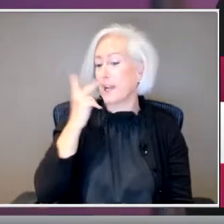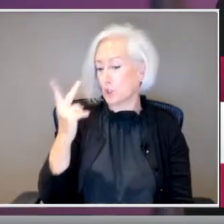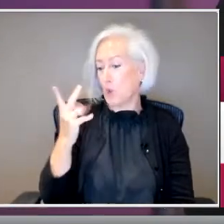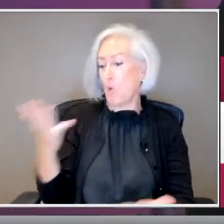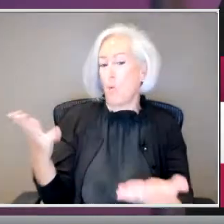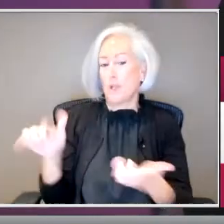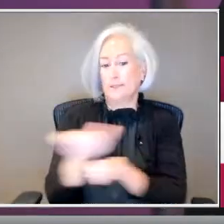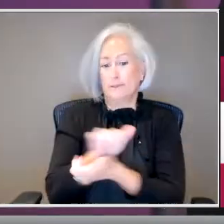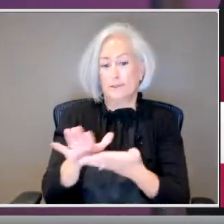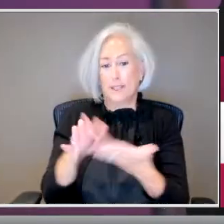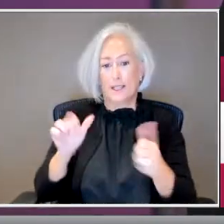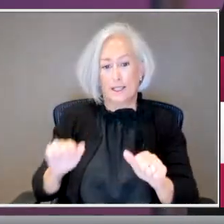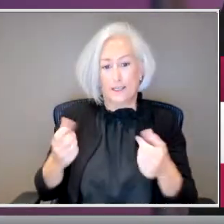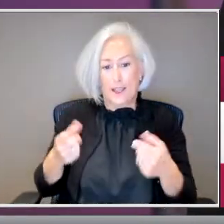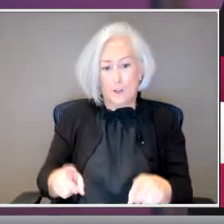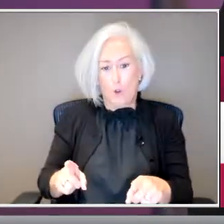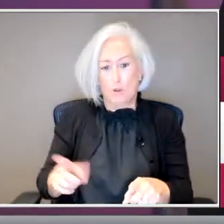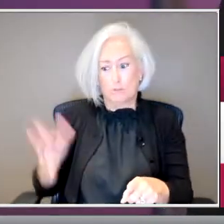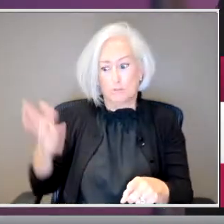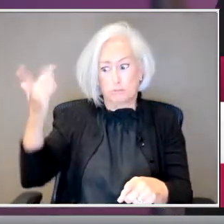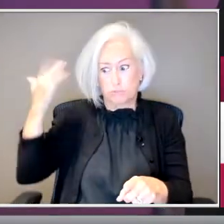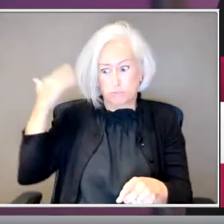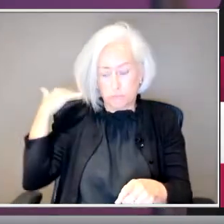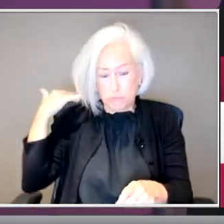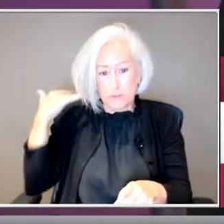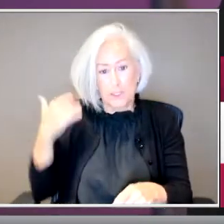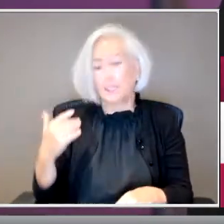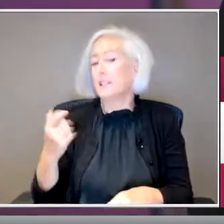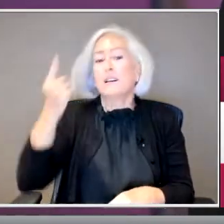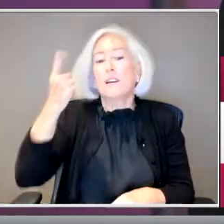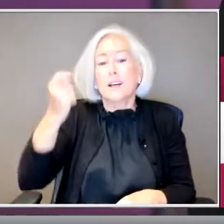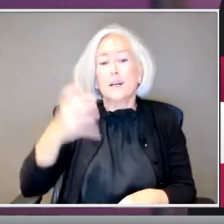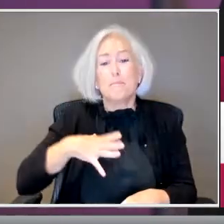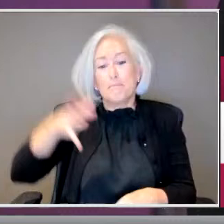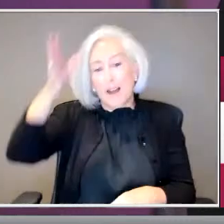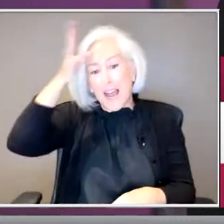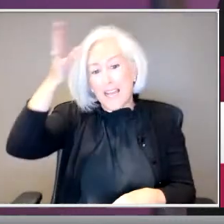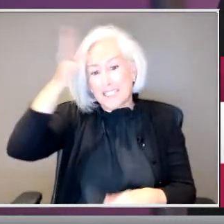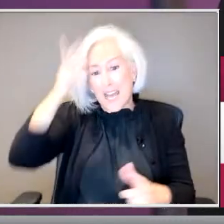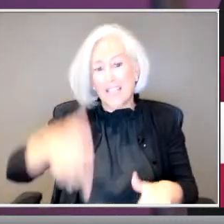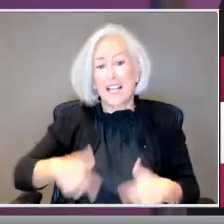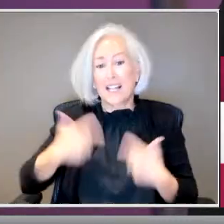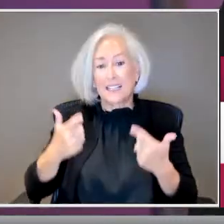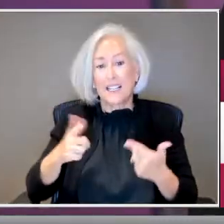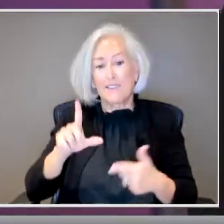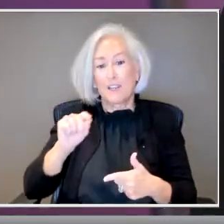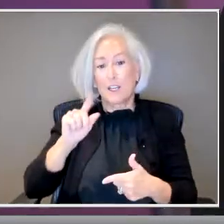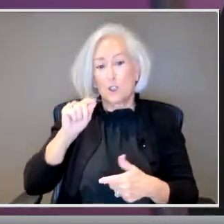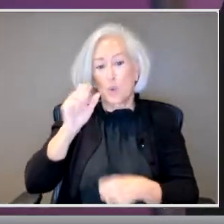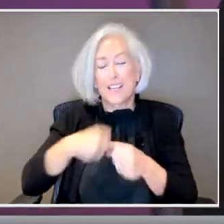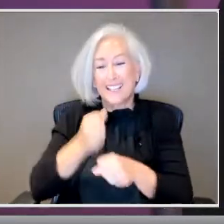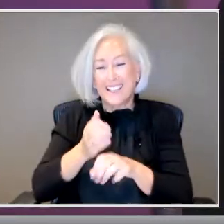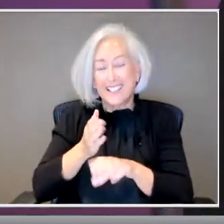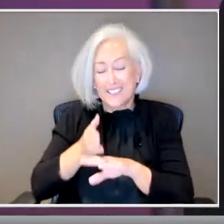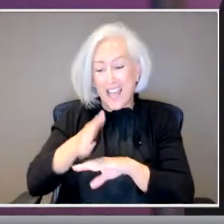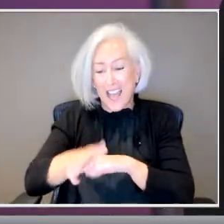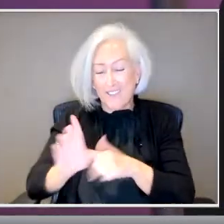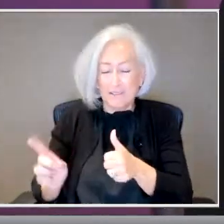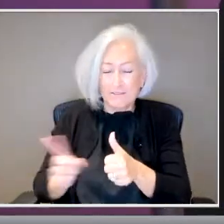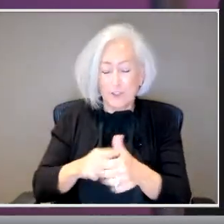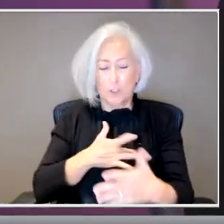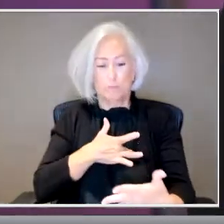was that many years ago, so he only lived 20 years beyond his very first heart attack. And during those years, he